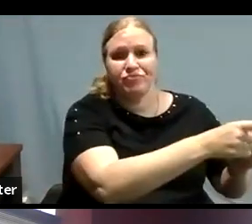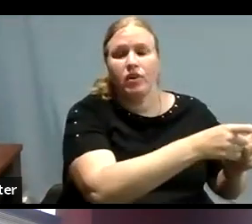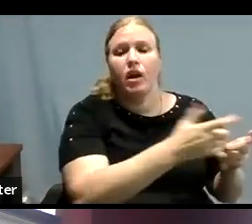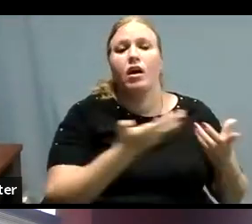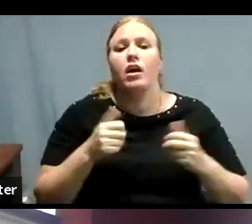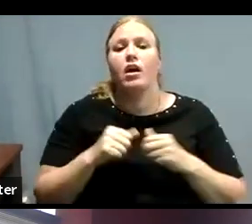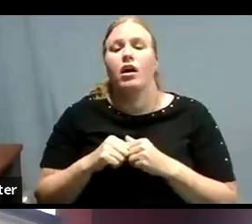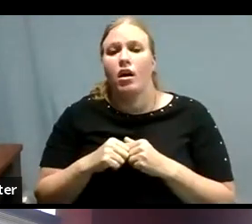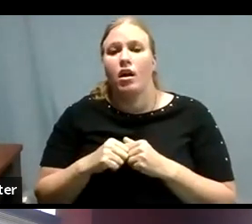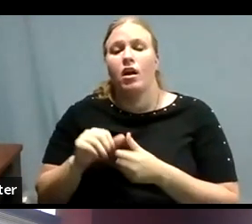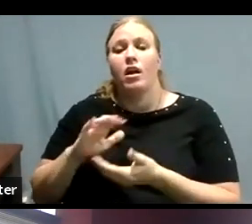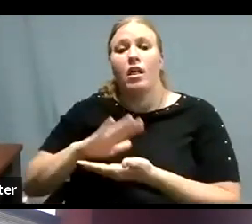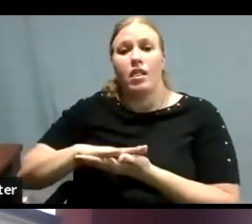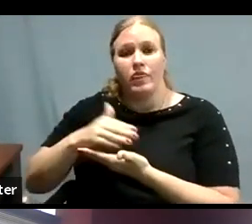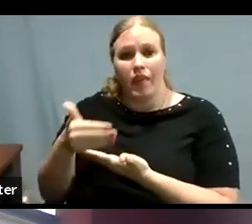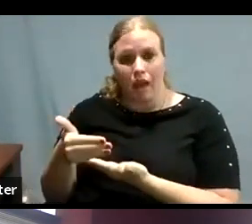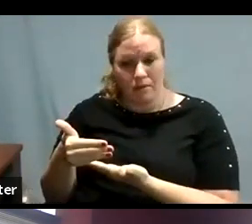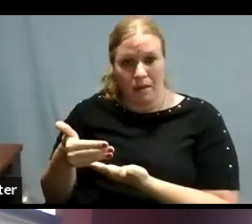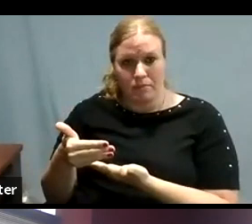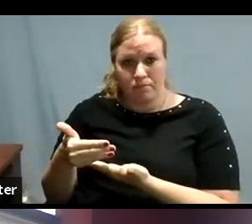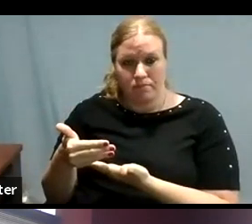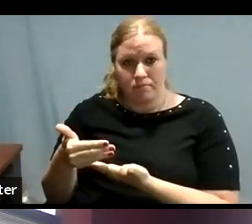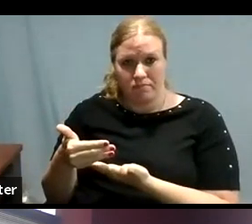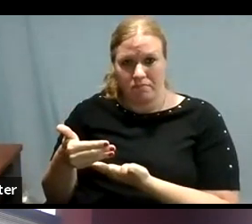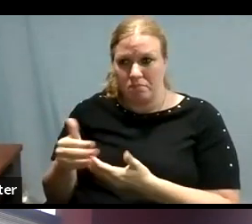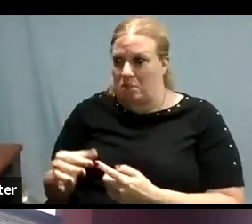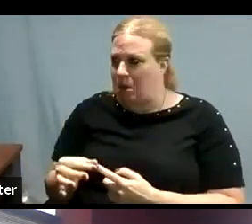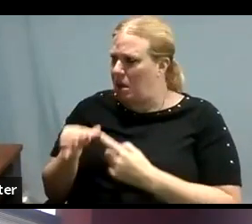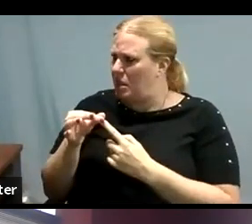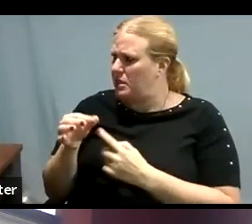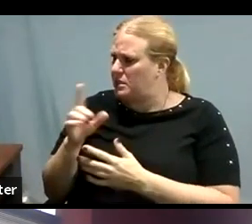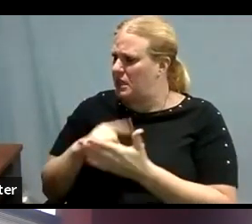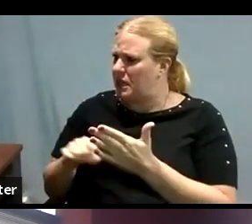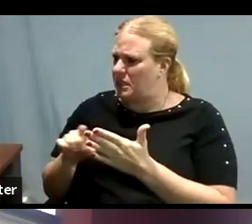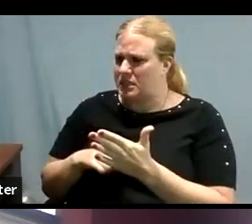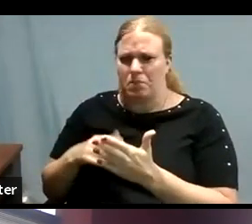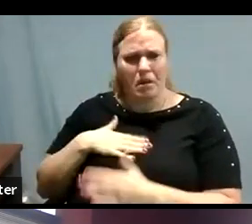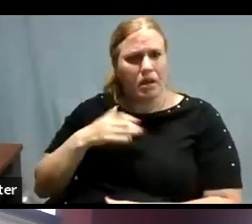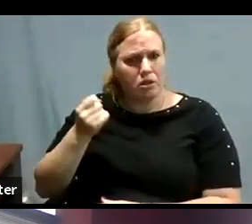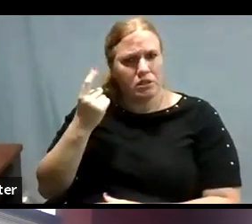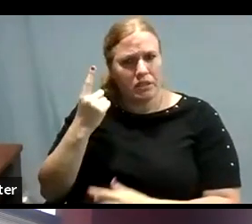laptops, unless they've canceled it completely, but my